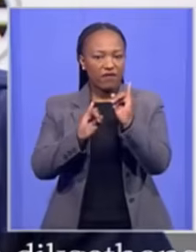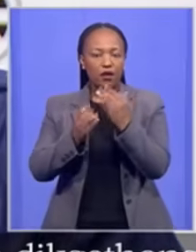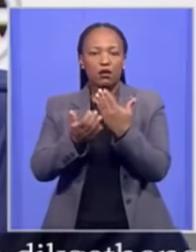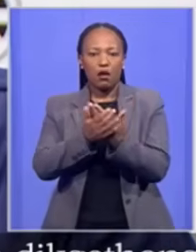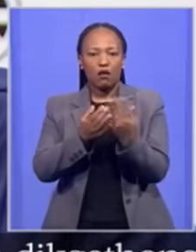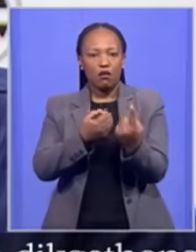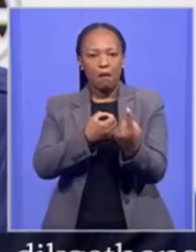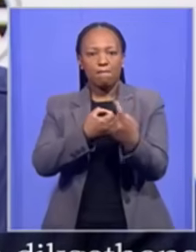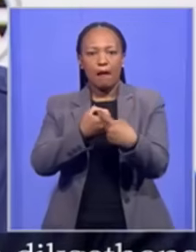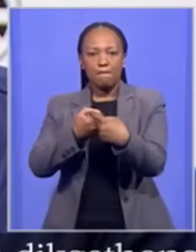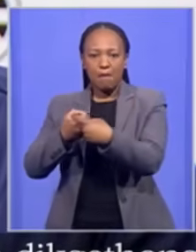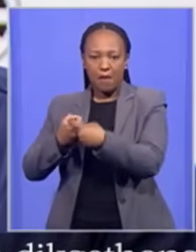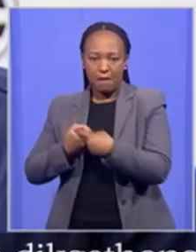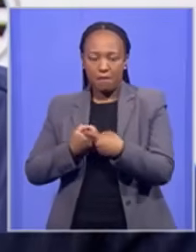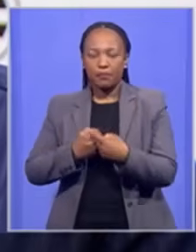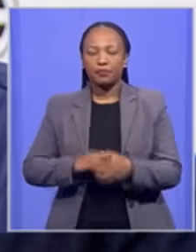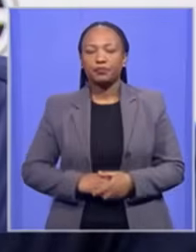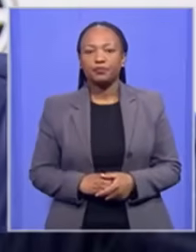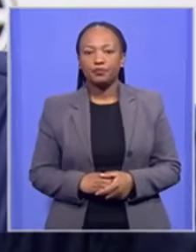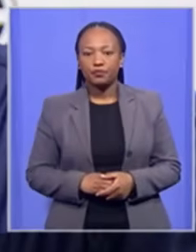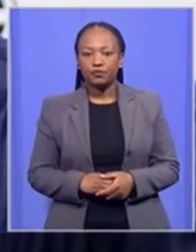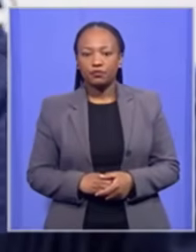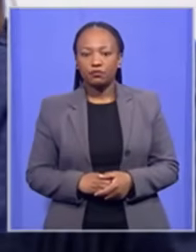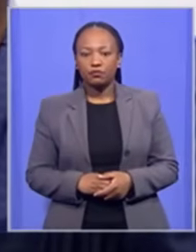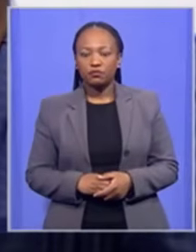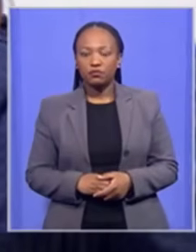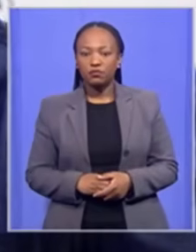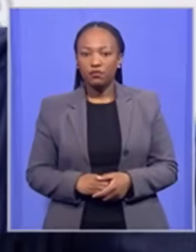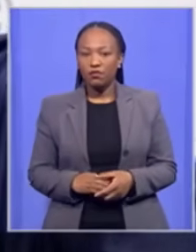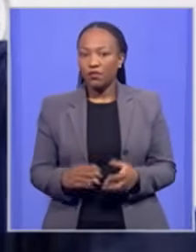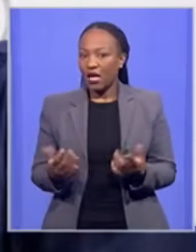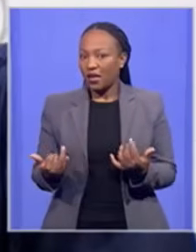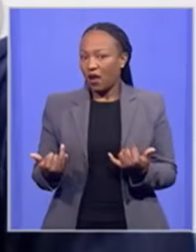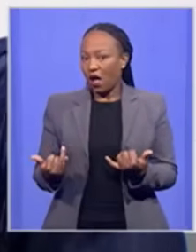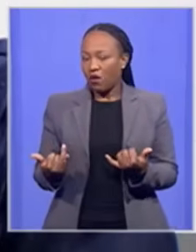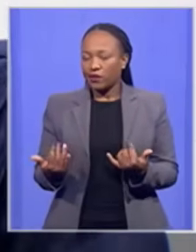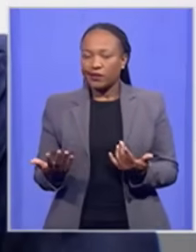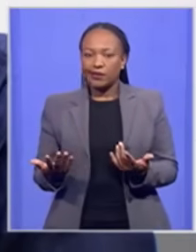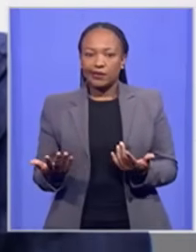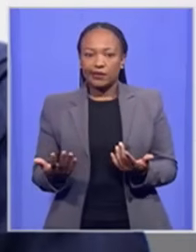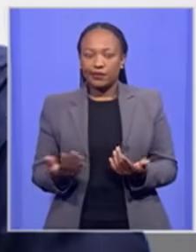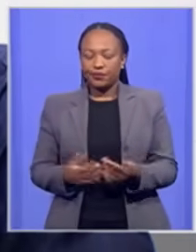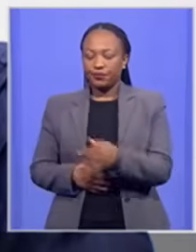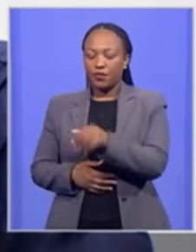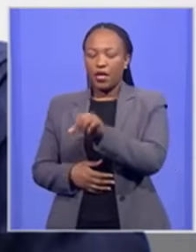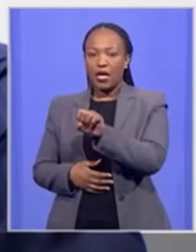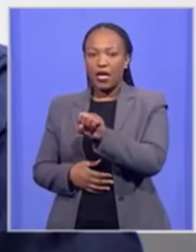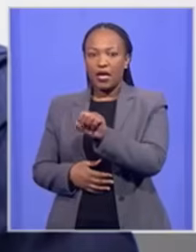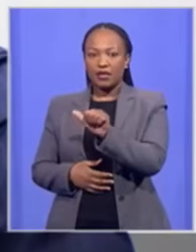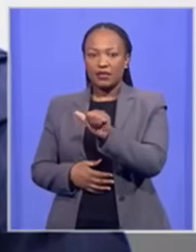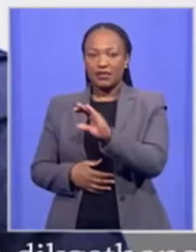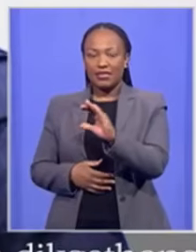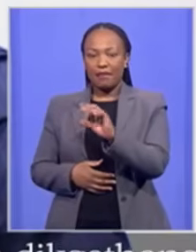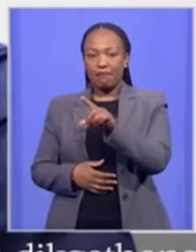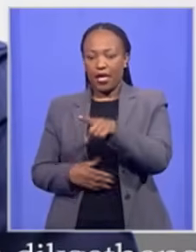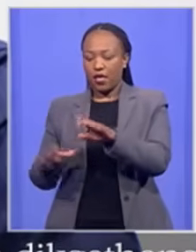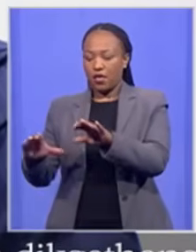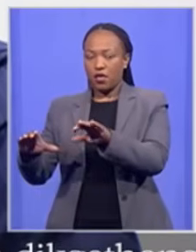We might have reached a stage where we are unable to persuade the South African Communist Party